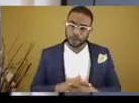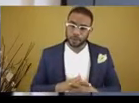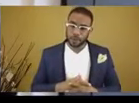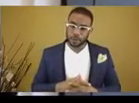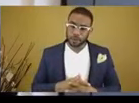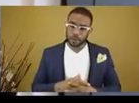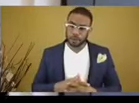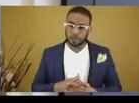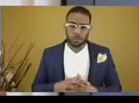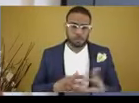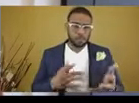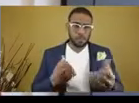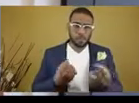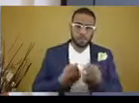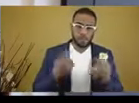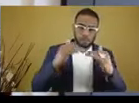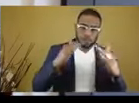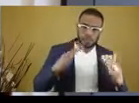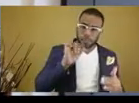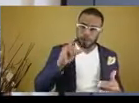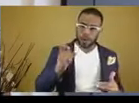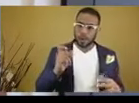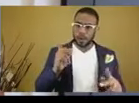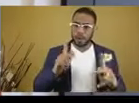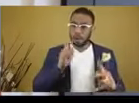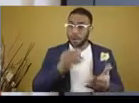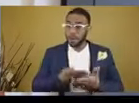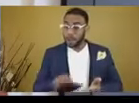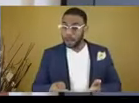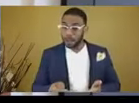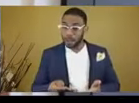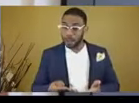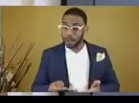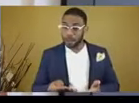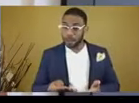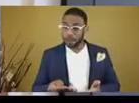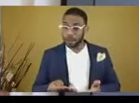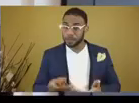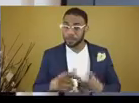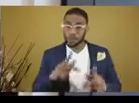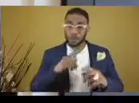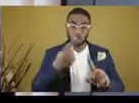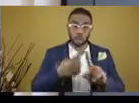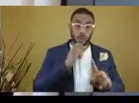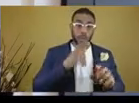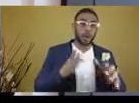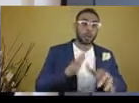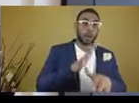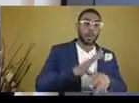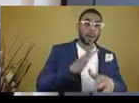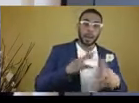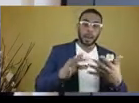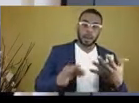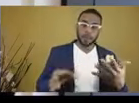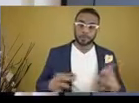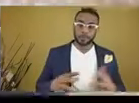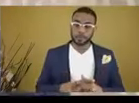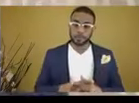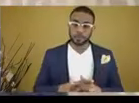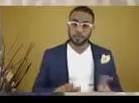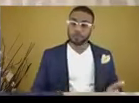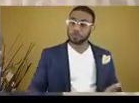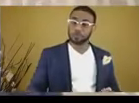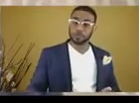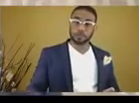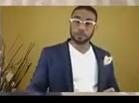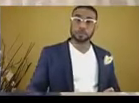the supply of housing, not just to people who can buy it, but people for whom renting is their primary option? Yeah, so the problem is